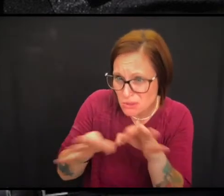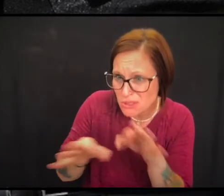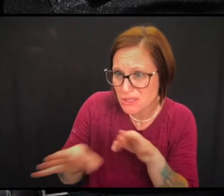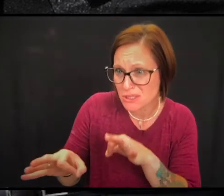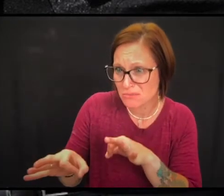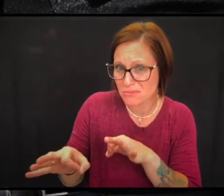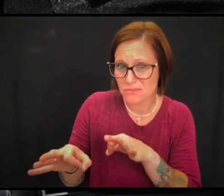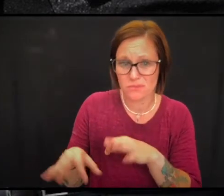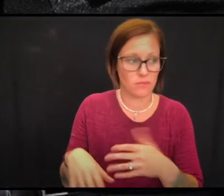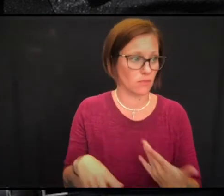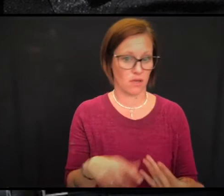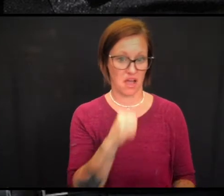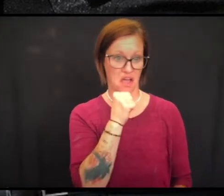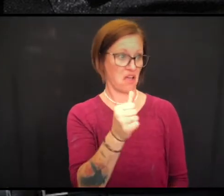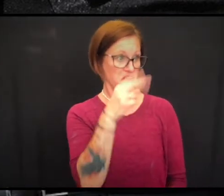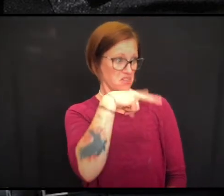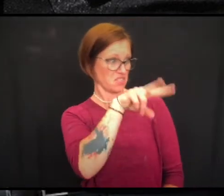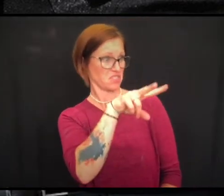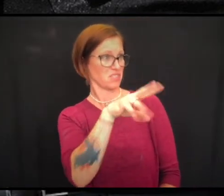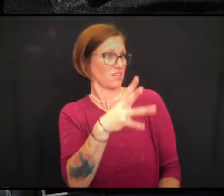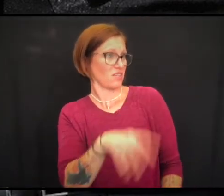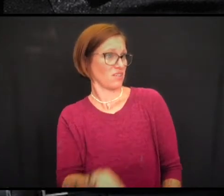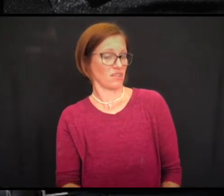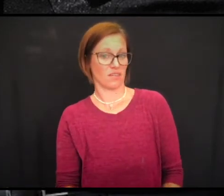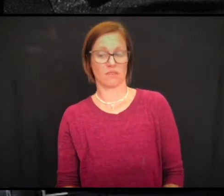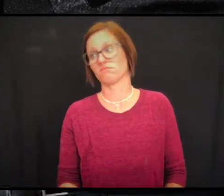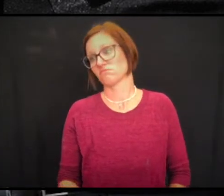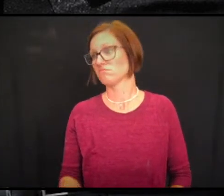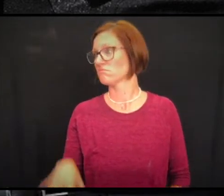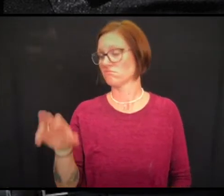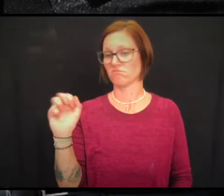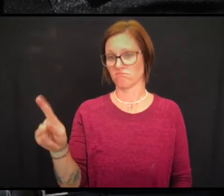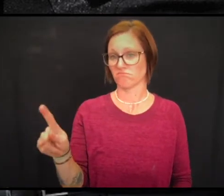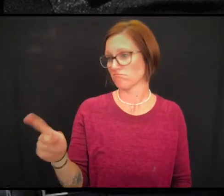see him. Well, we'll look for clues.